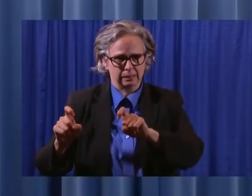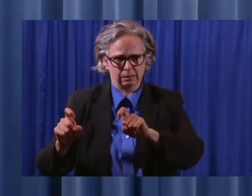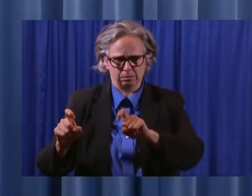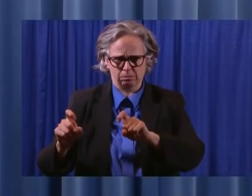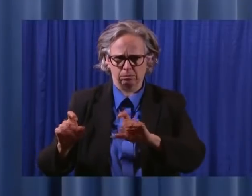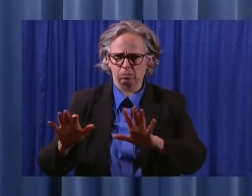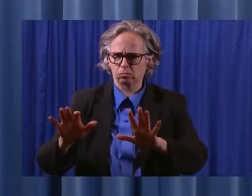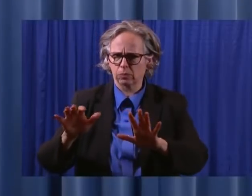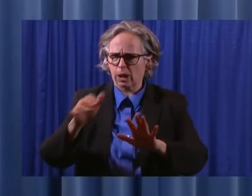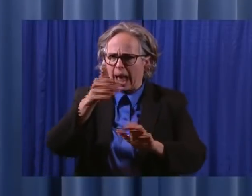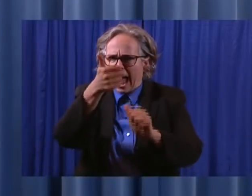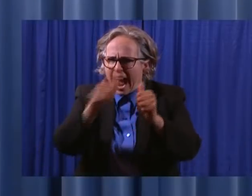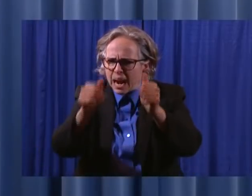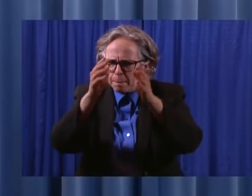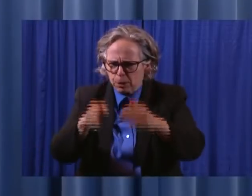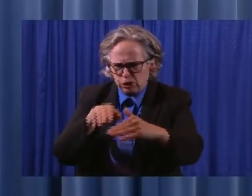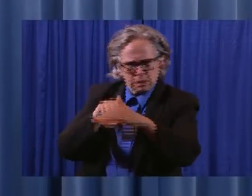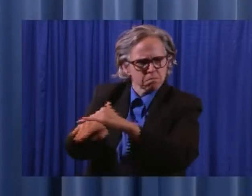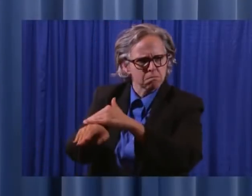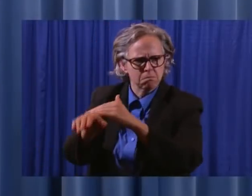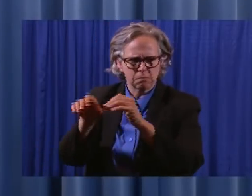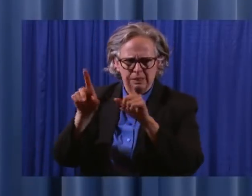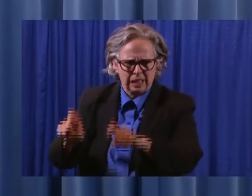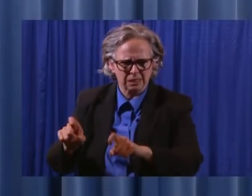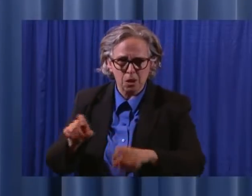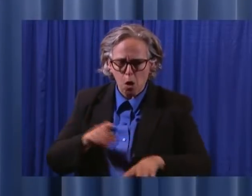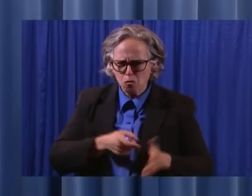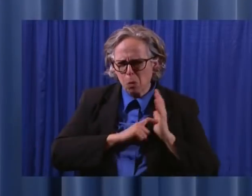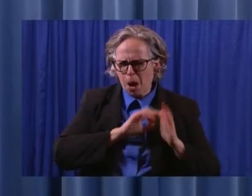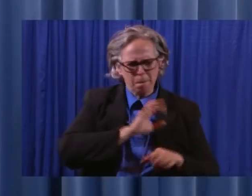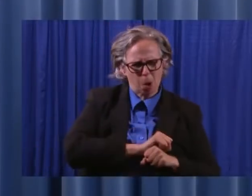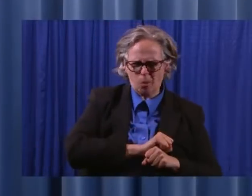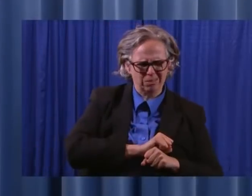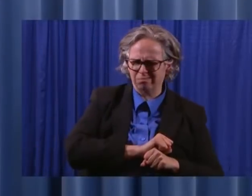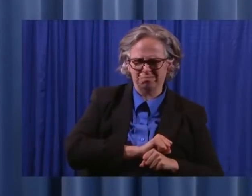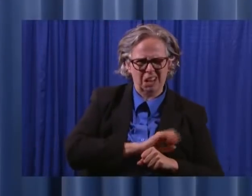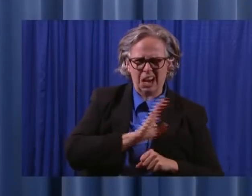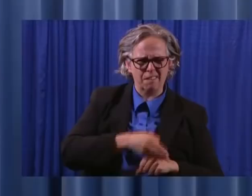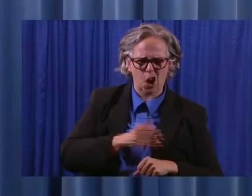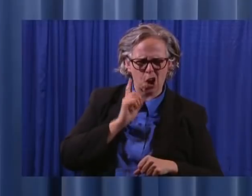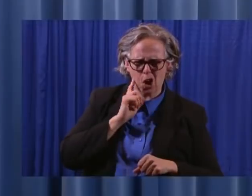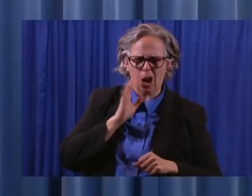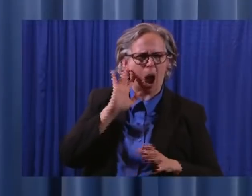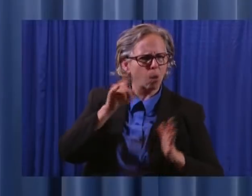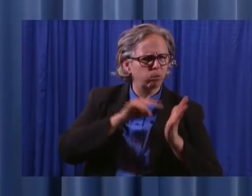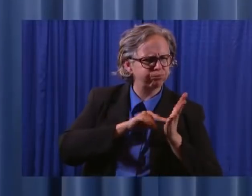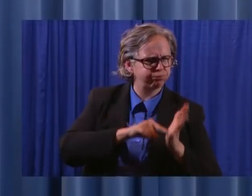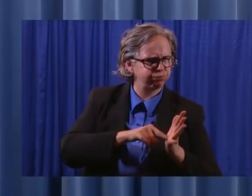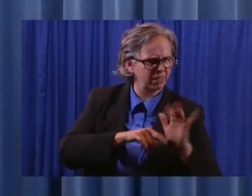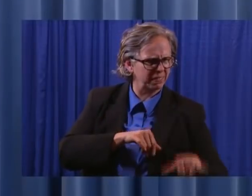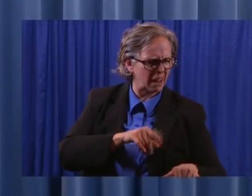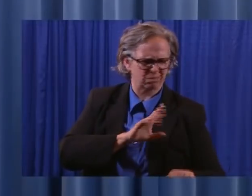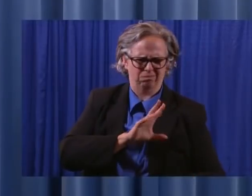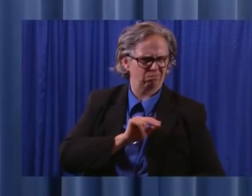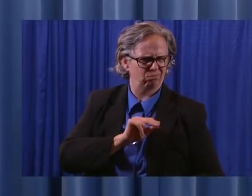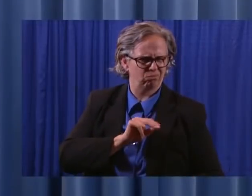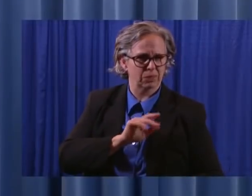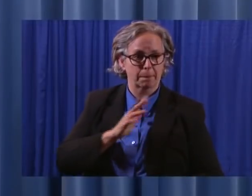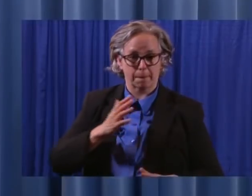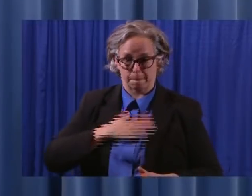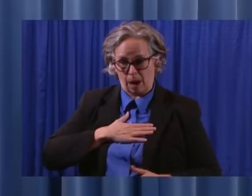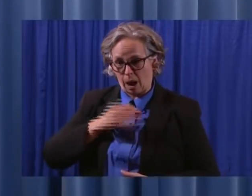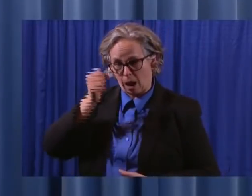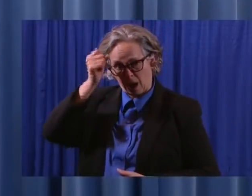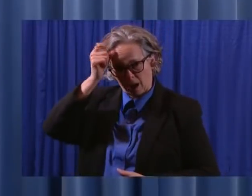that, and I will get back. My understanding was that we were having anyone who showed up, we would test them. So I